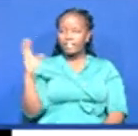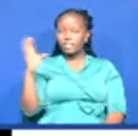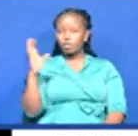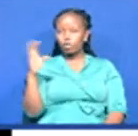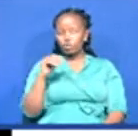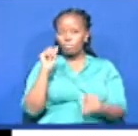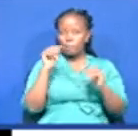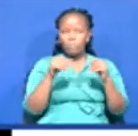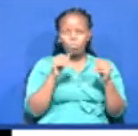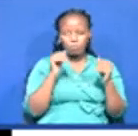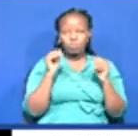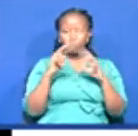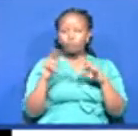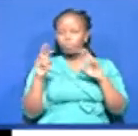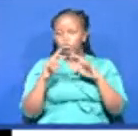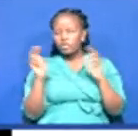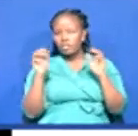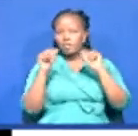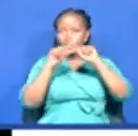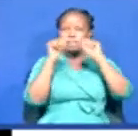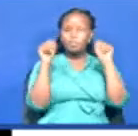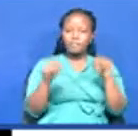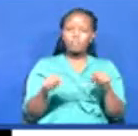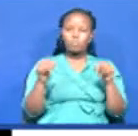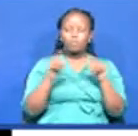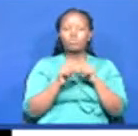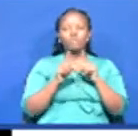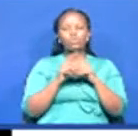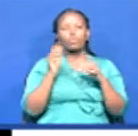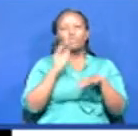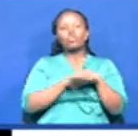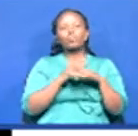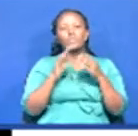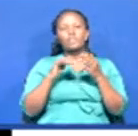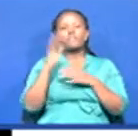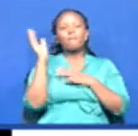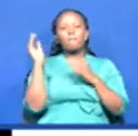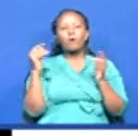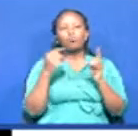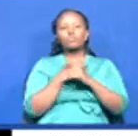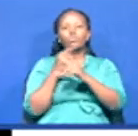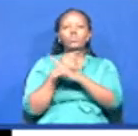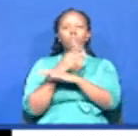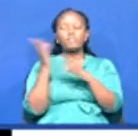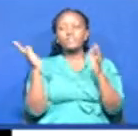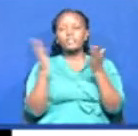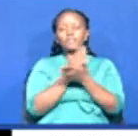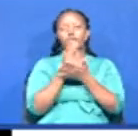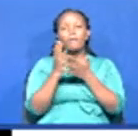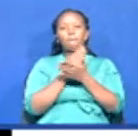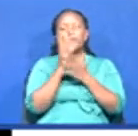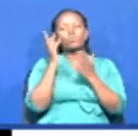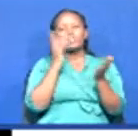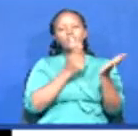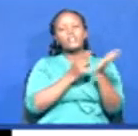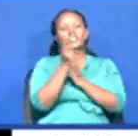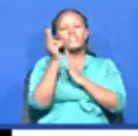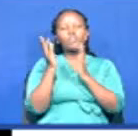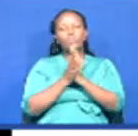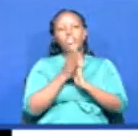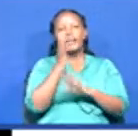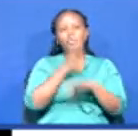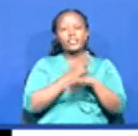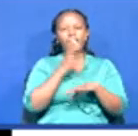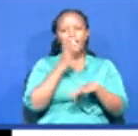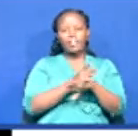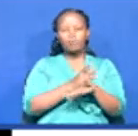able to see some of the trademarks to be able to differentiate between genuine and counterfeits.